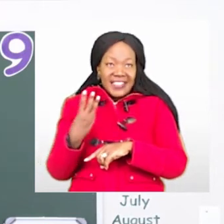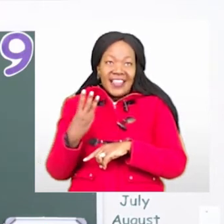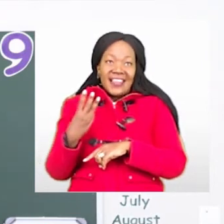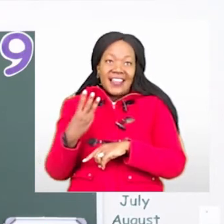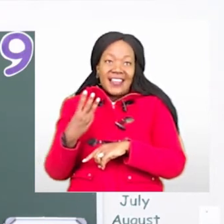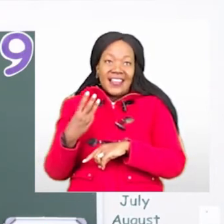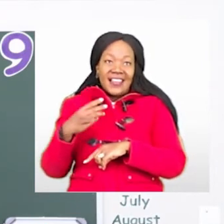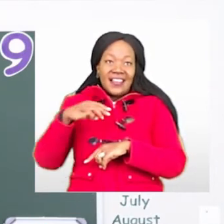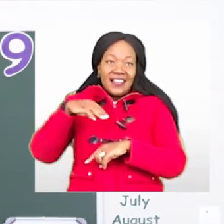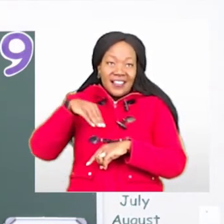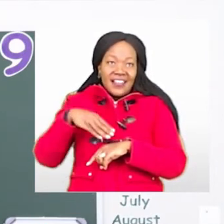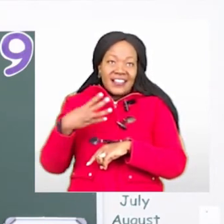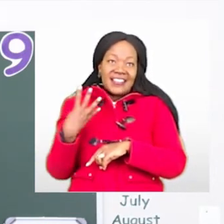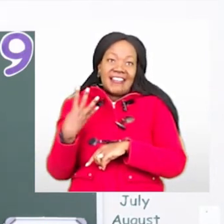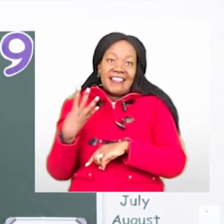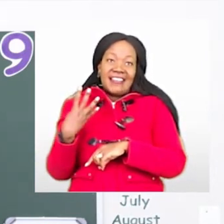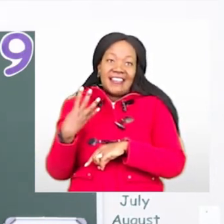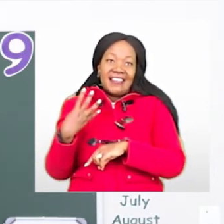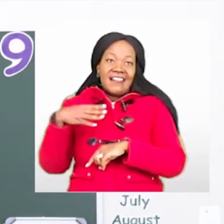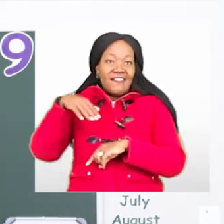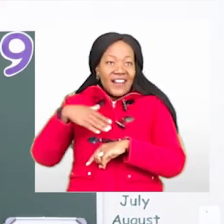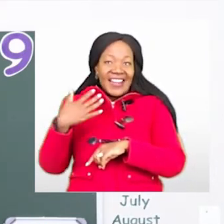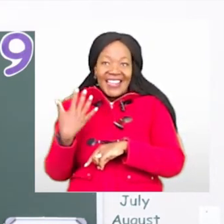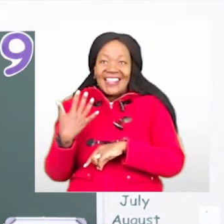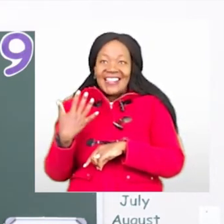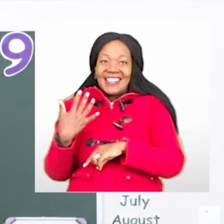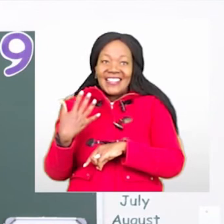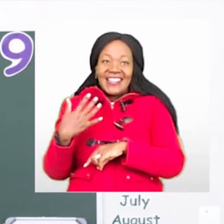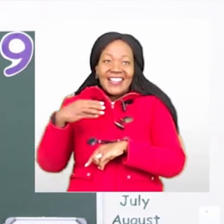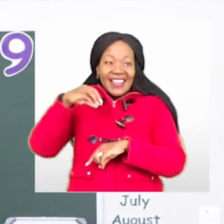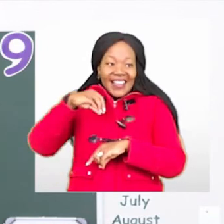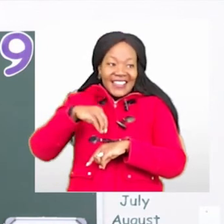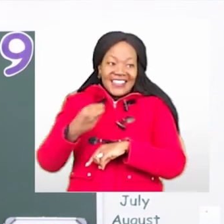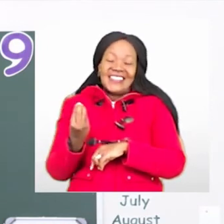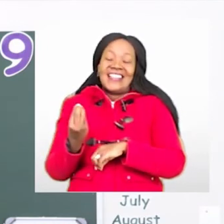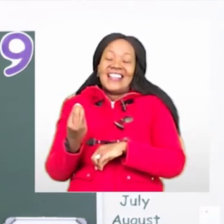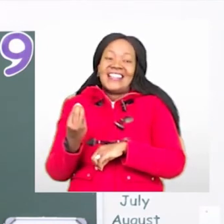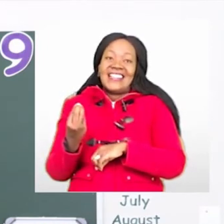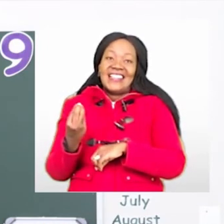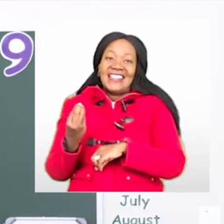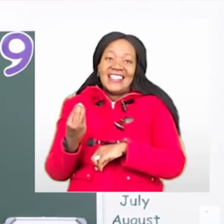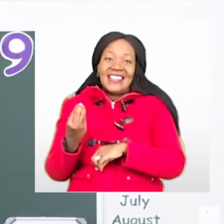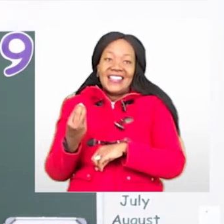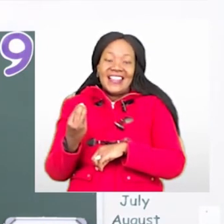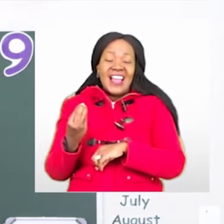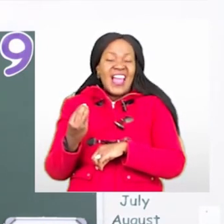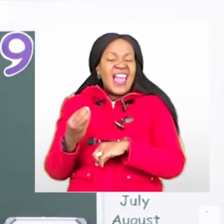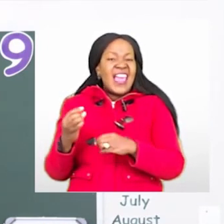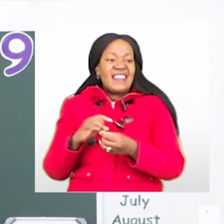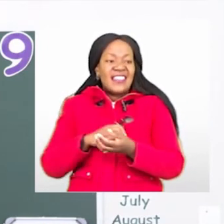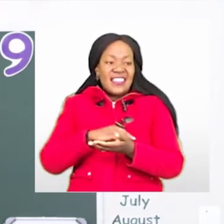Wednesday, Thursday, Friday, and Saturday. That makes a